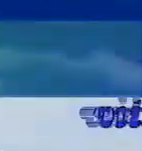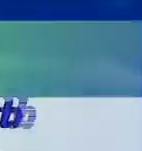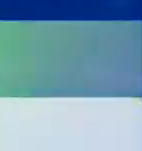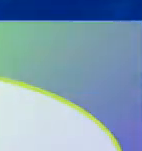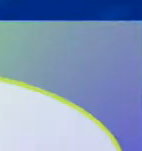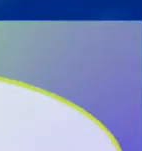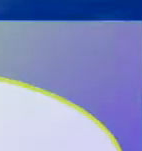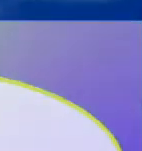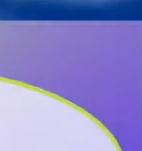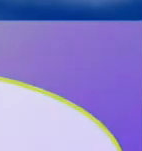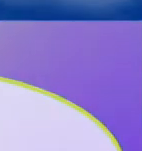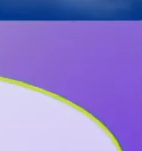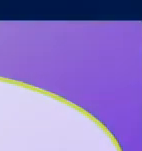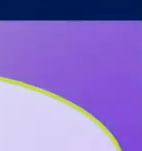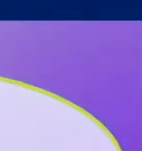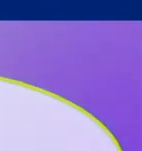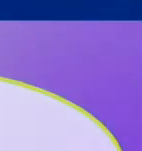The great I am.